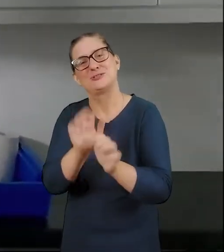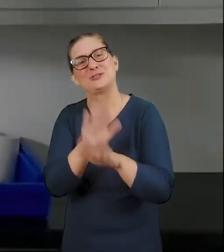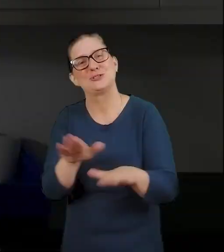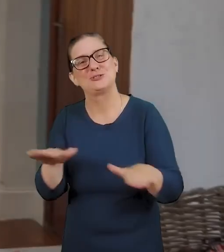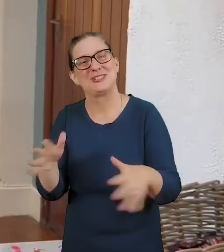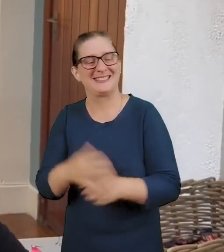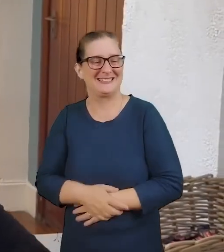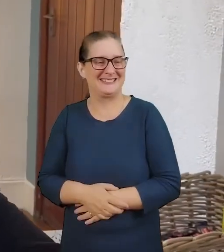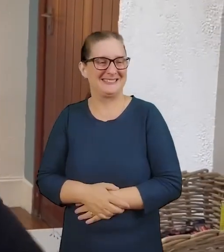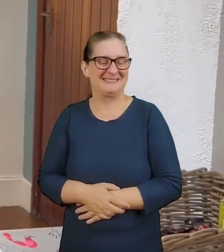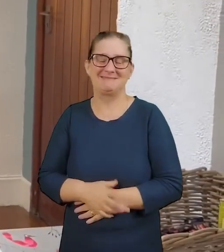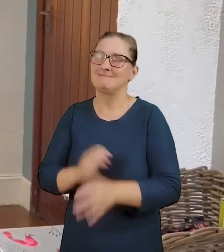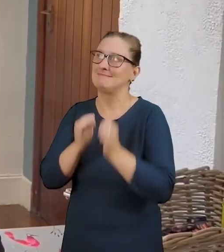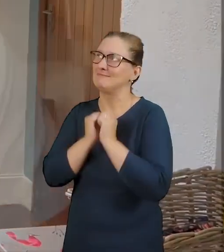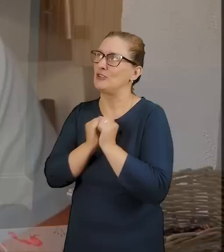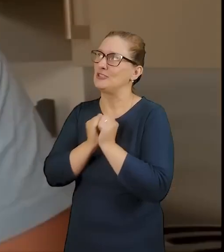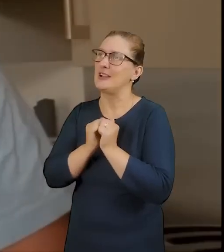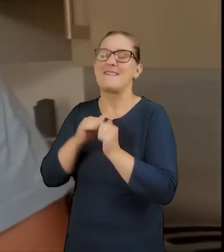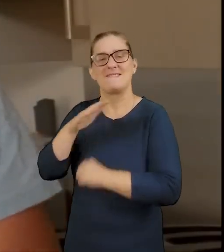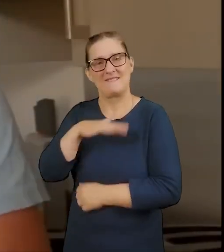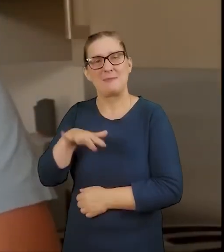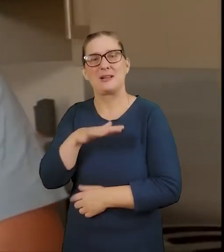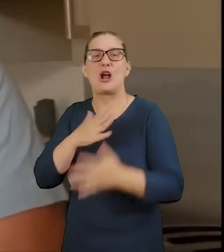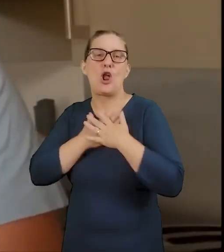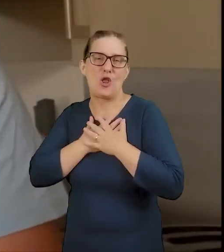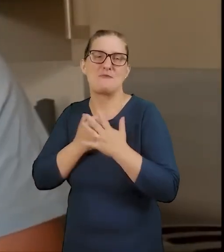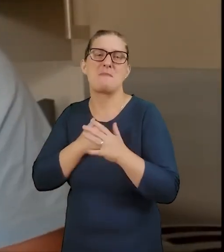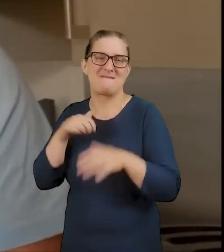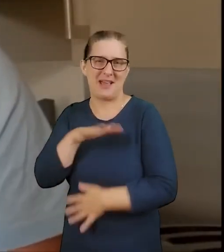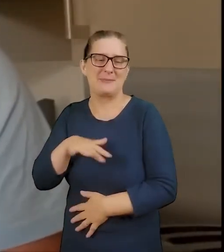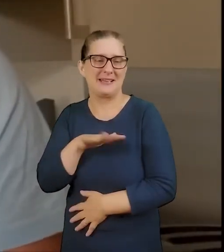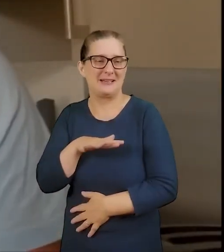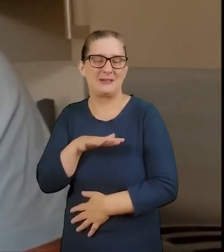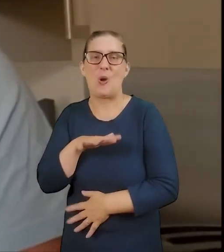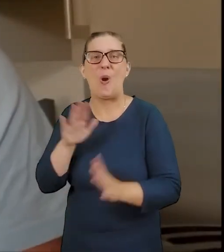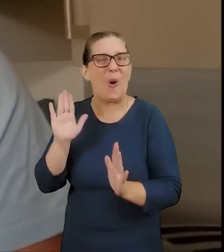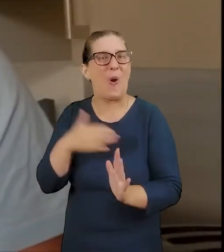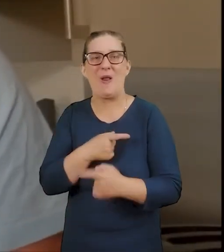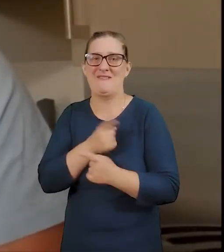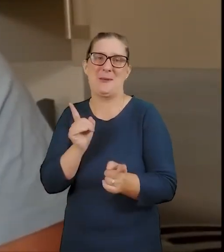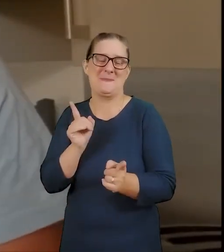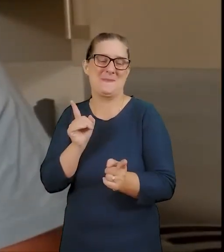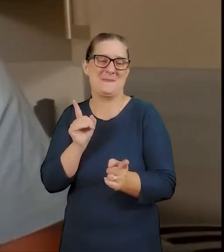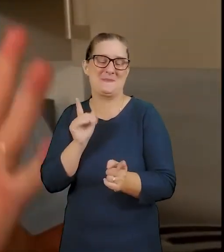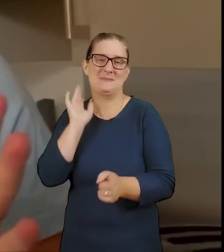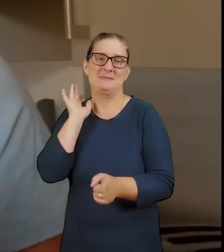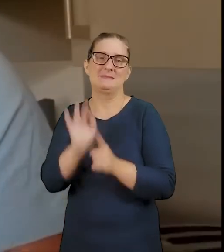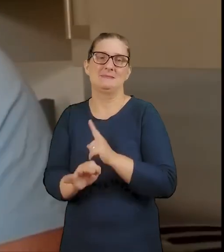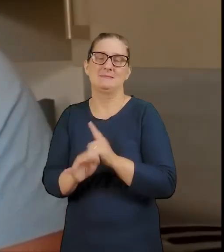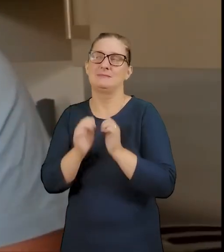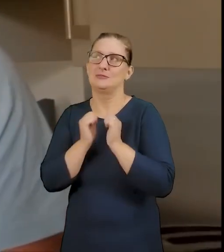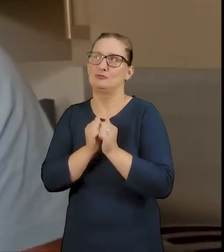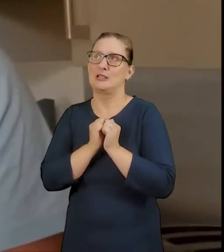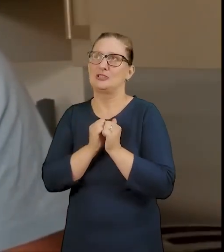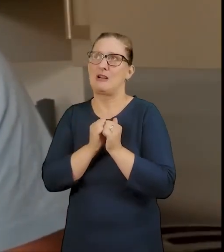love. I treasure my children. I treasure my family. I love my family, all of my